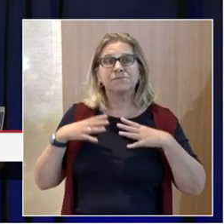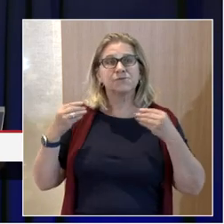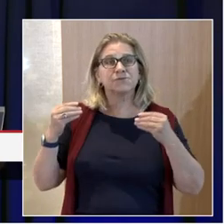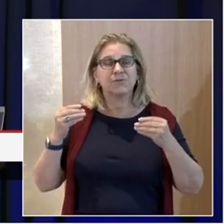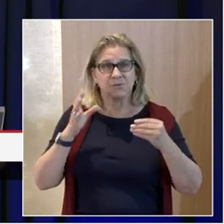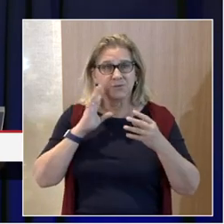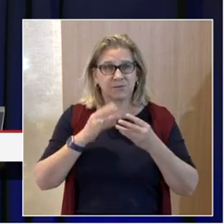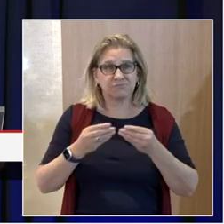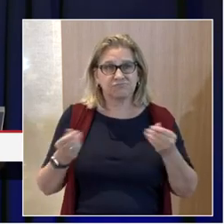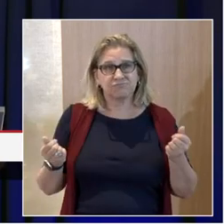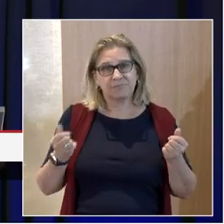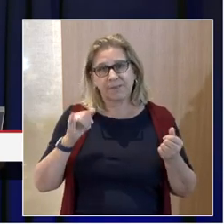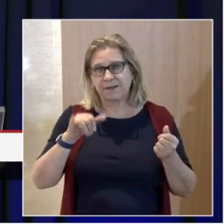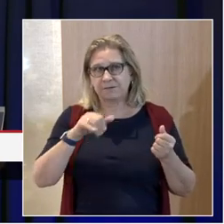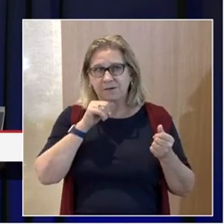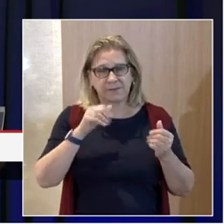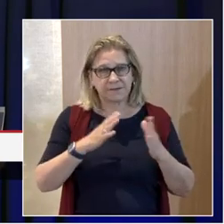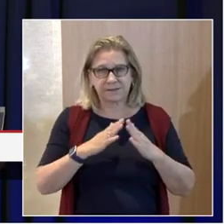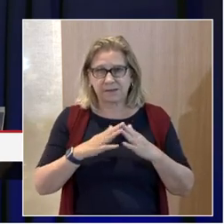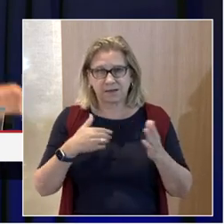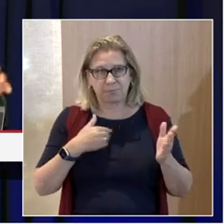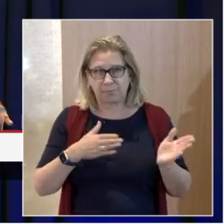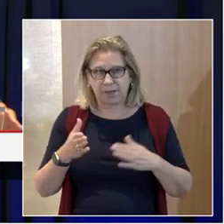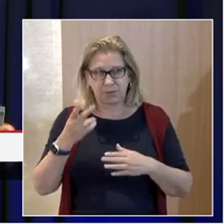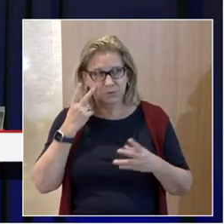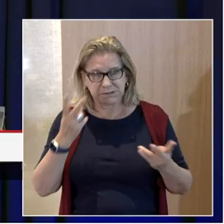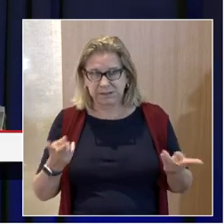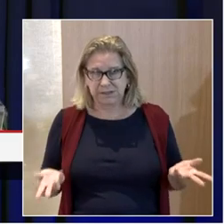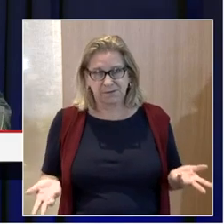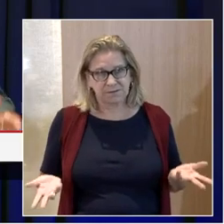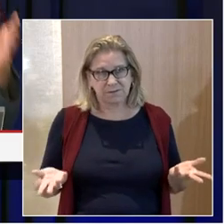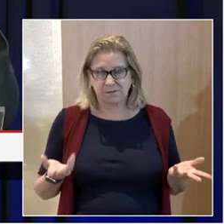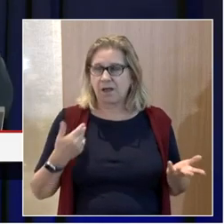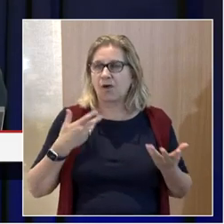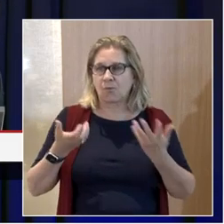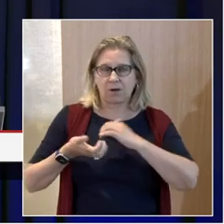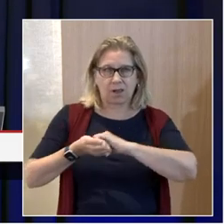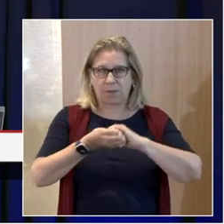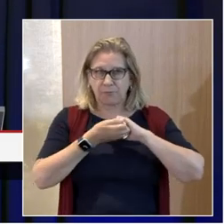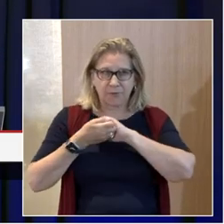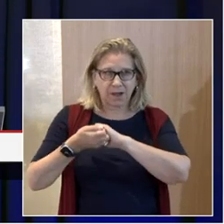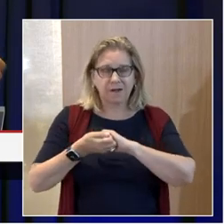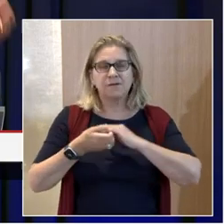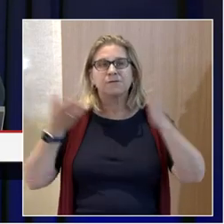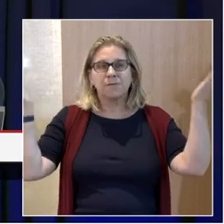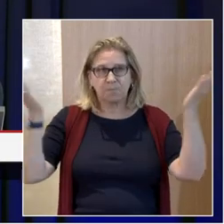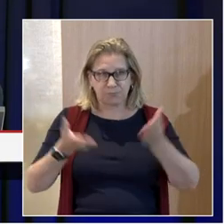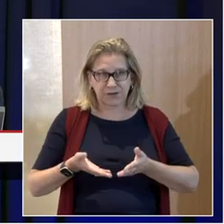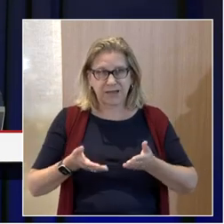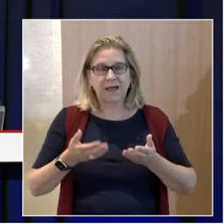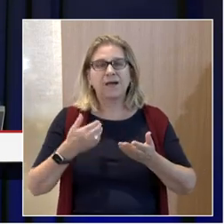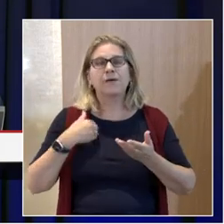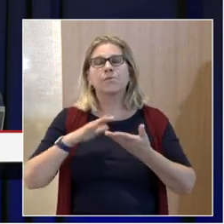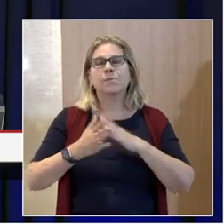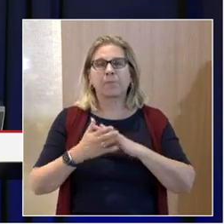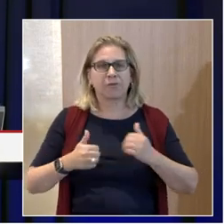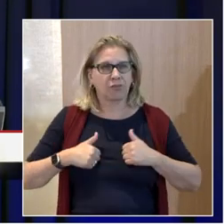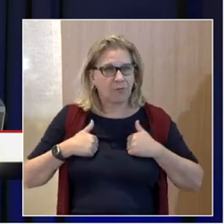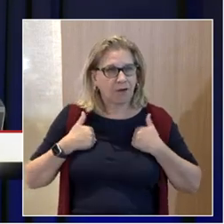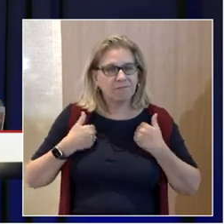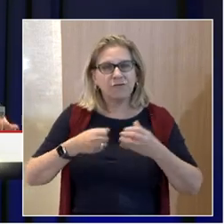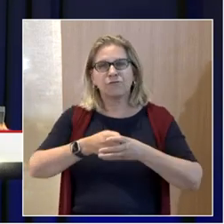preside over. We're going to work together to make sure that we are a growing city and that we can make